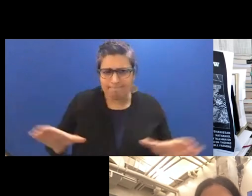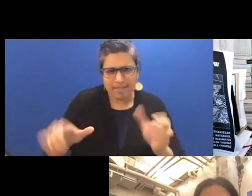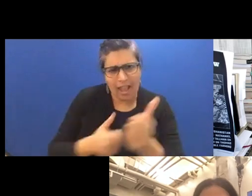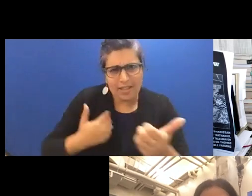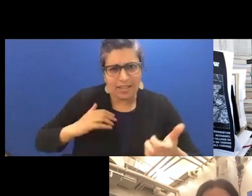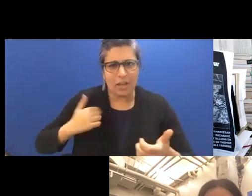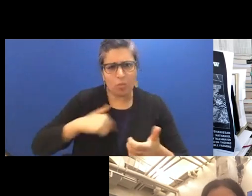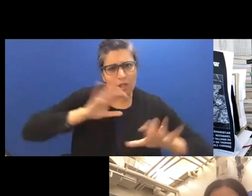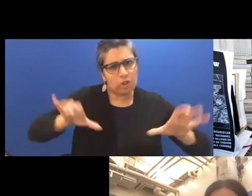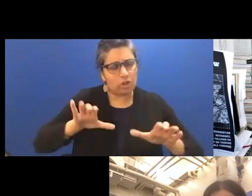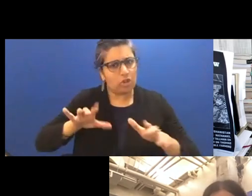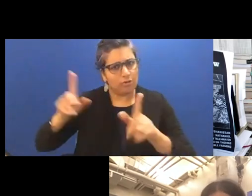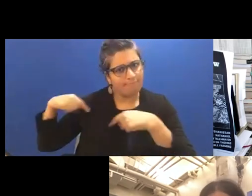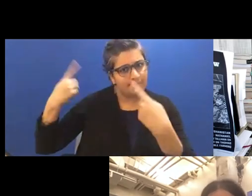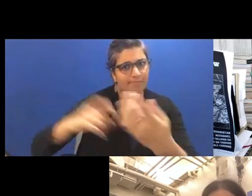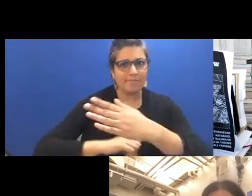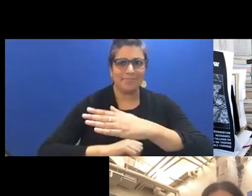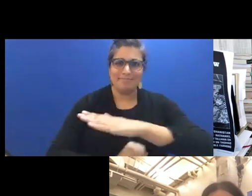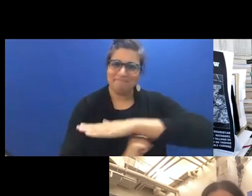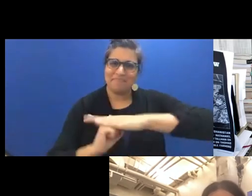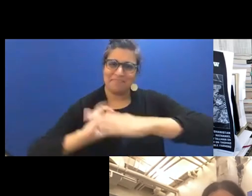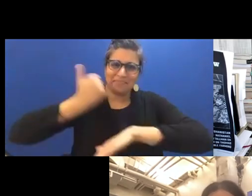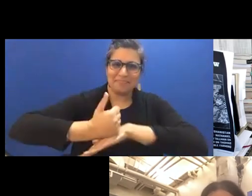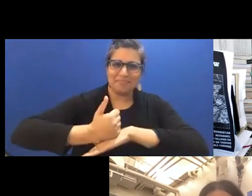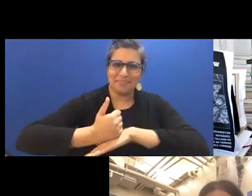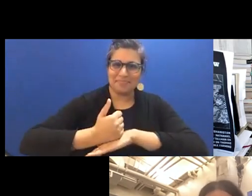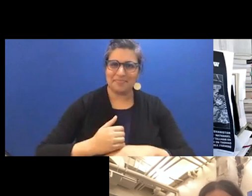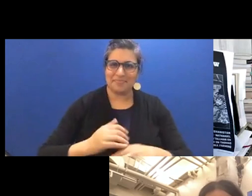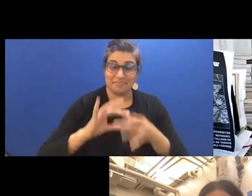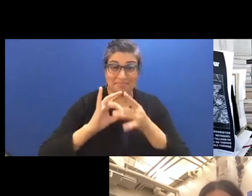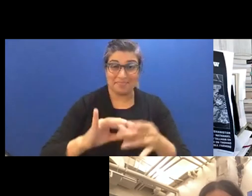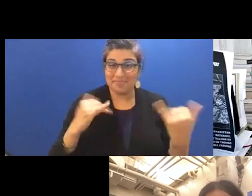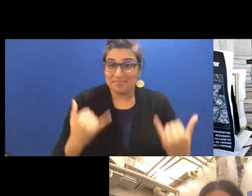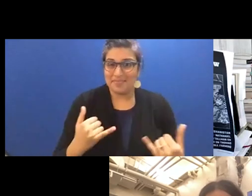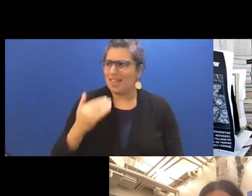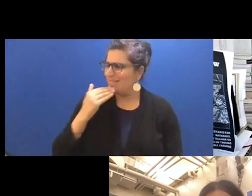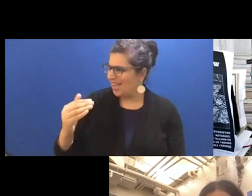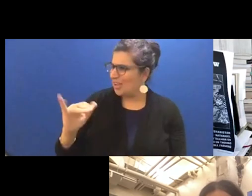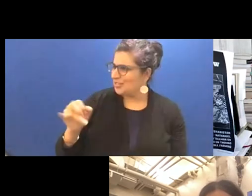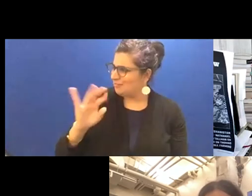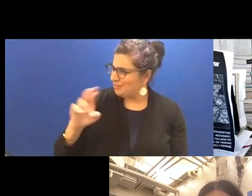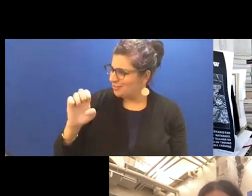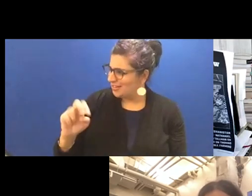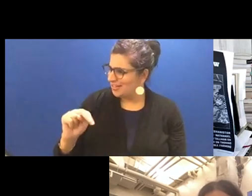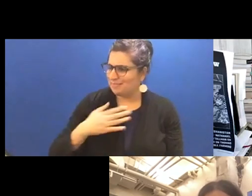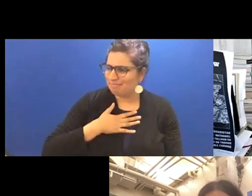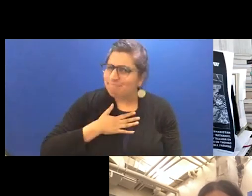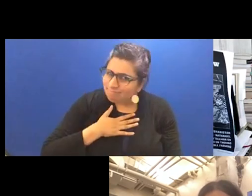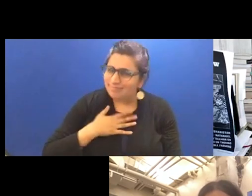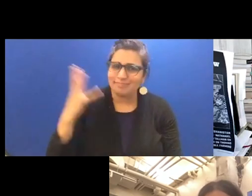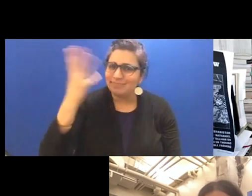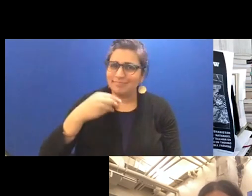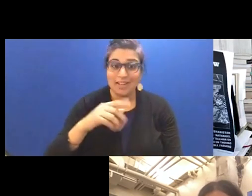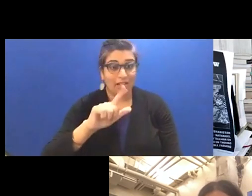founding and that we continue to do today. Thanks, Jafreen. That's really comprehensive and beautiful.